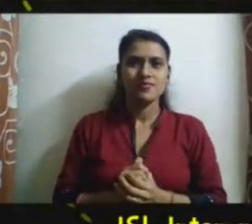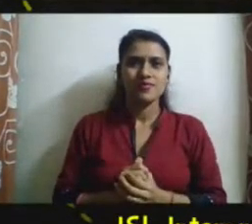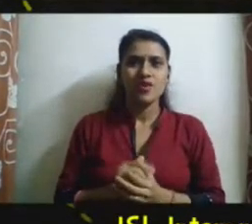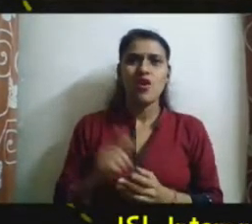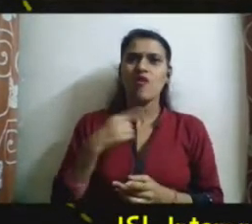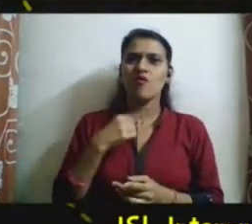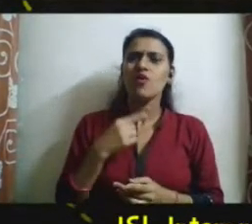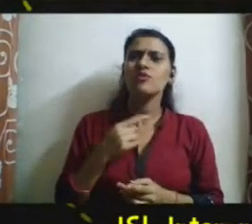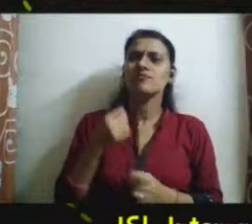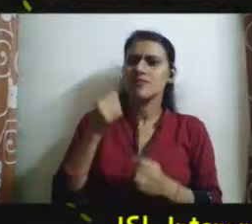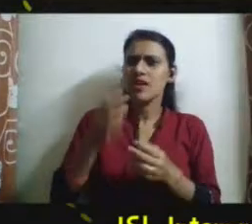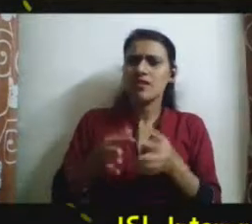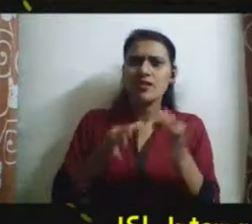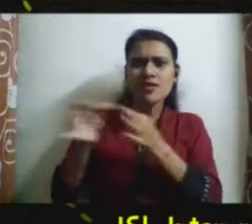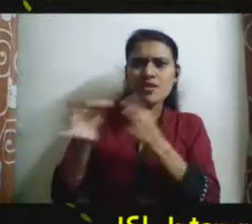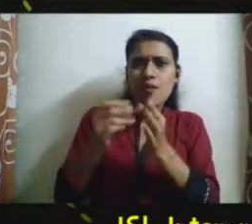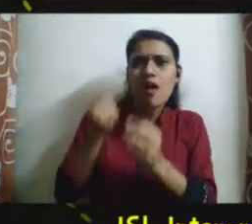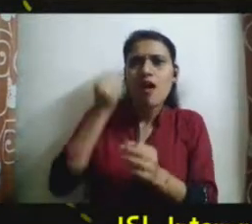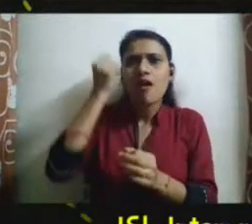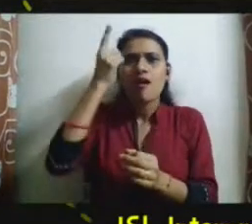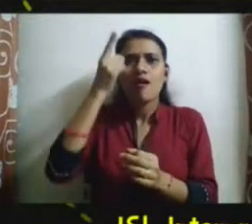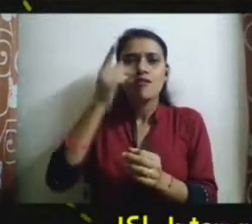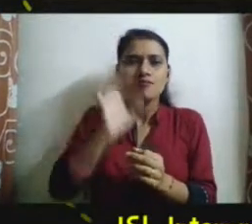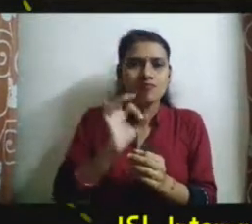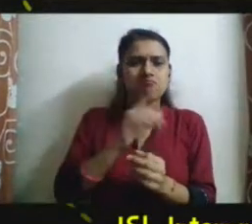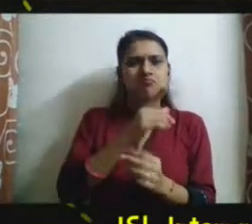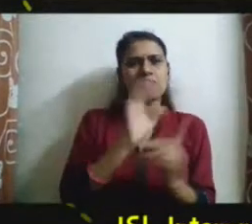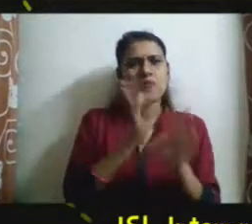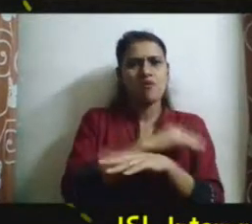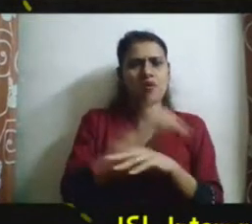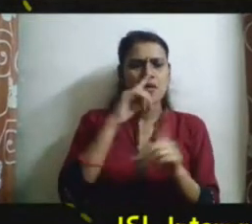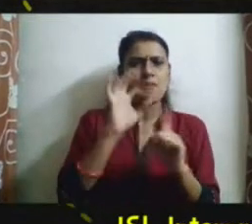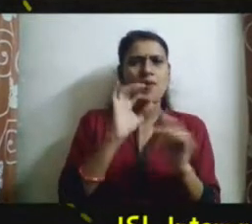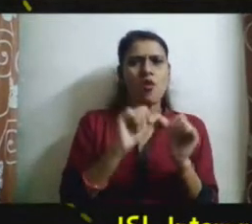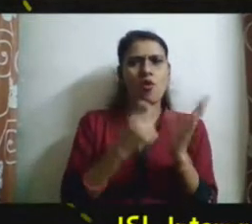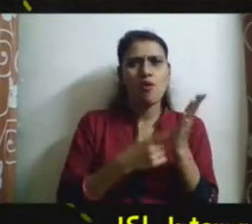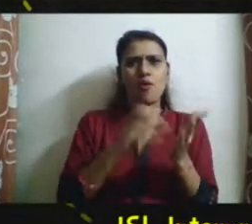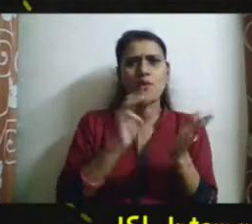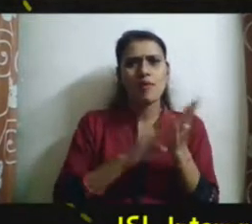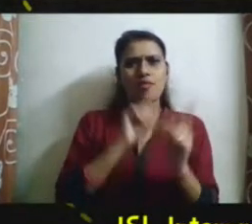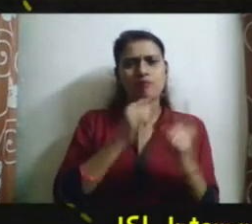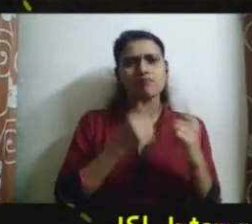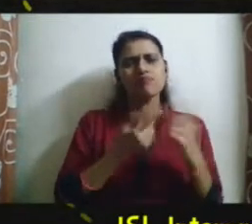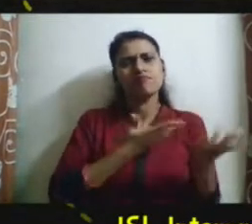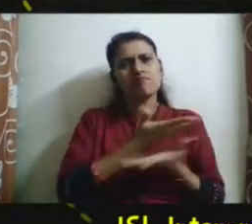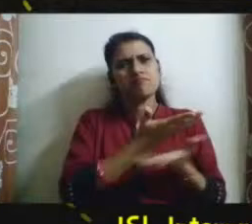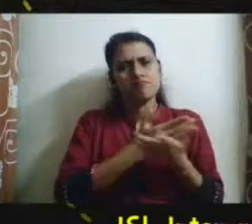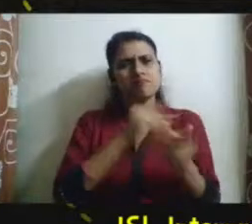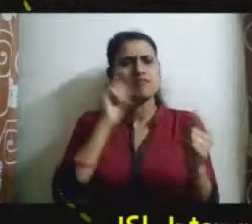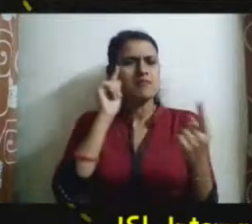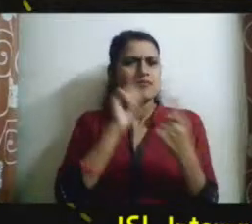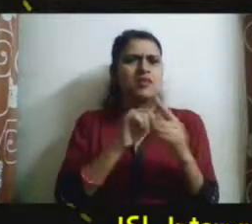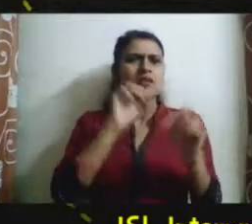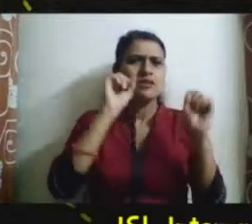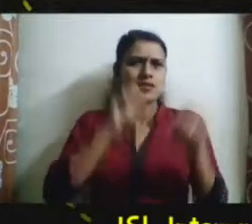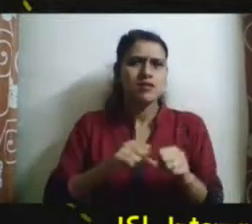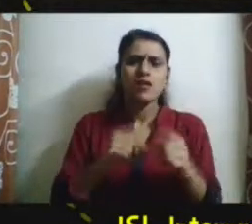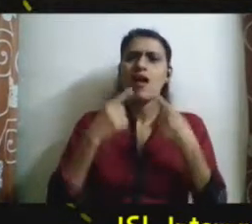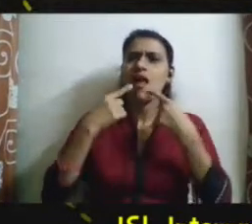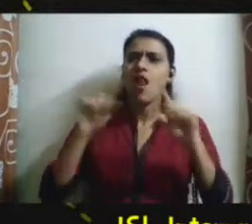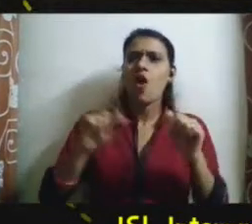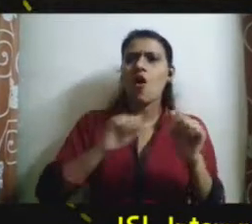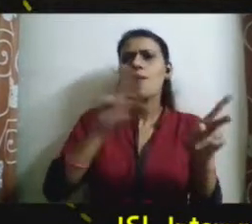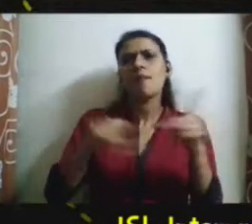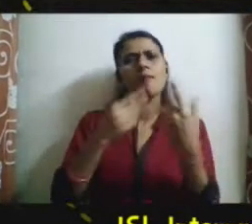like you were saying, Paromita, at the start, that this is a great idea to bring all of these different fields together and have something that will allow everybody to cross-share